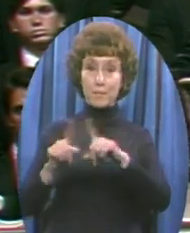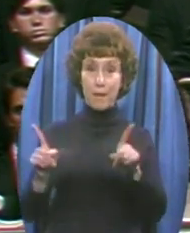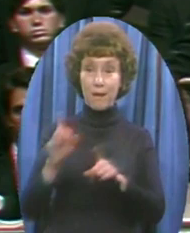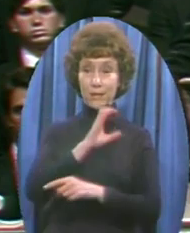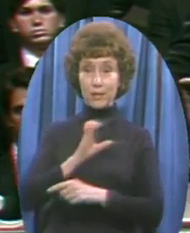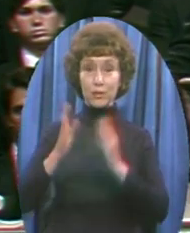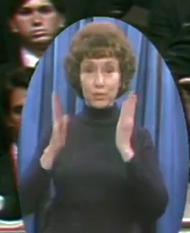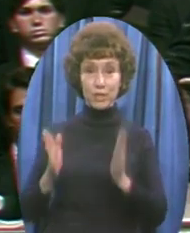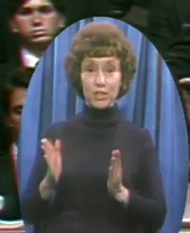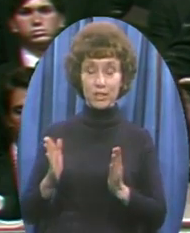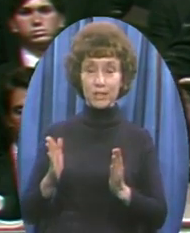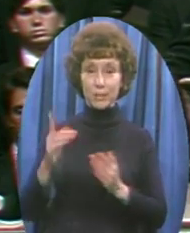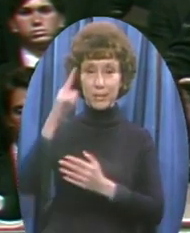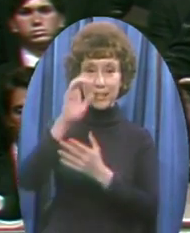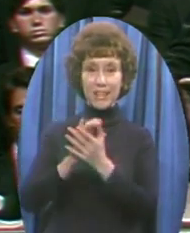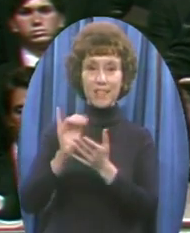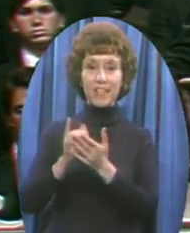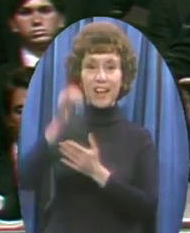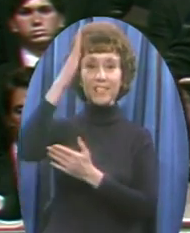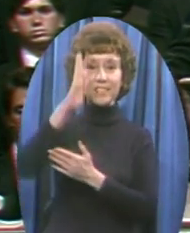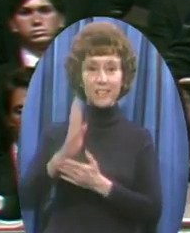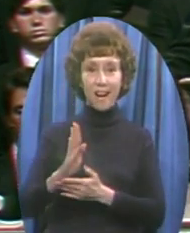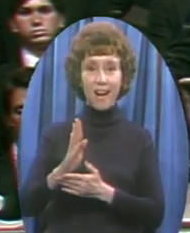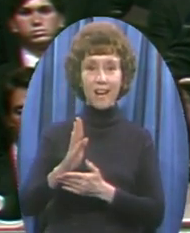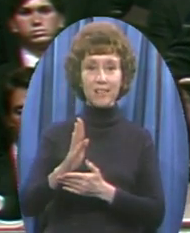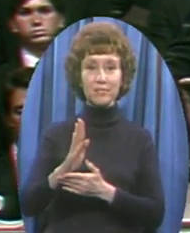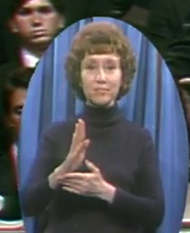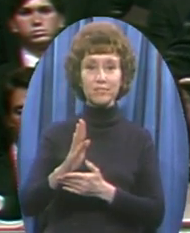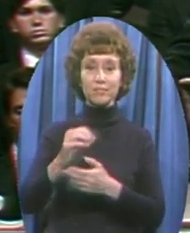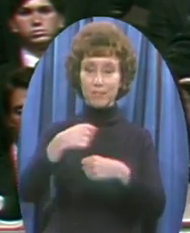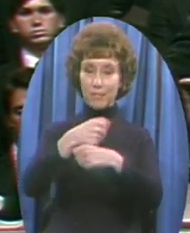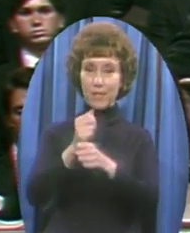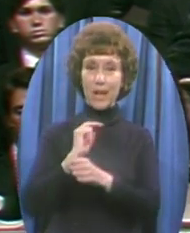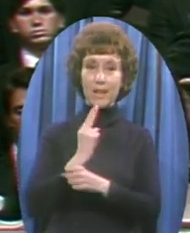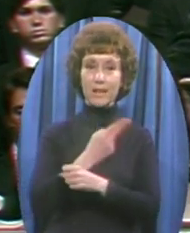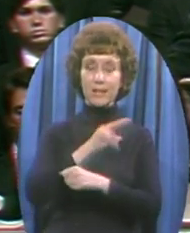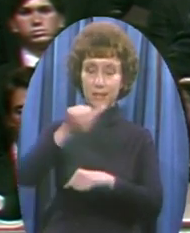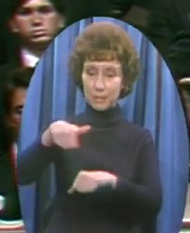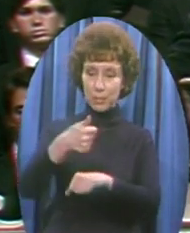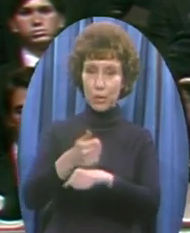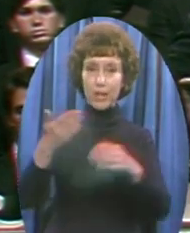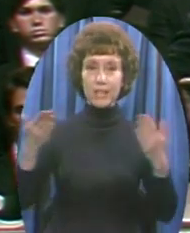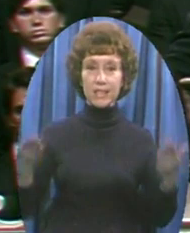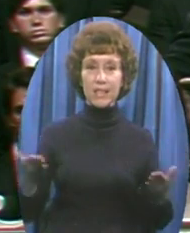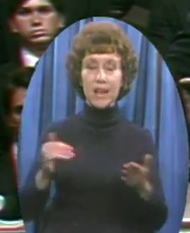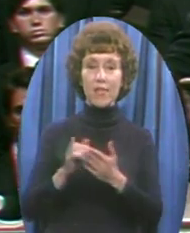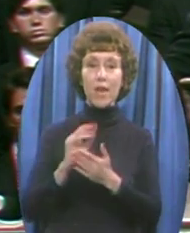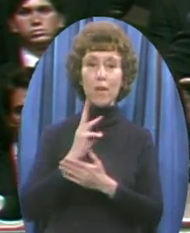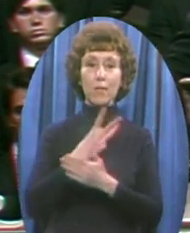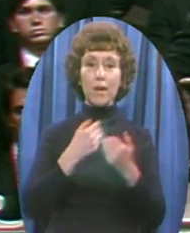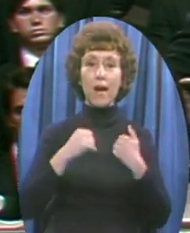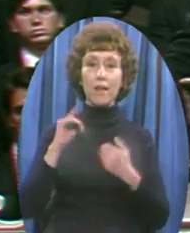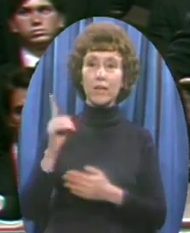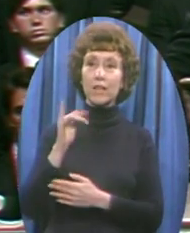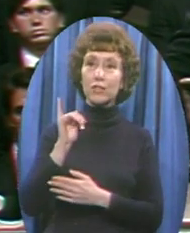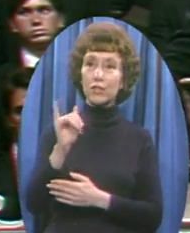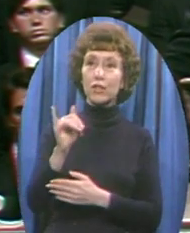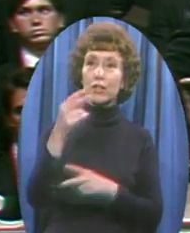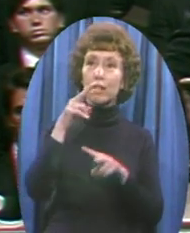and an eternity with Him for us to spend together if we come by way of the cross and the empty tomb of